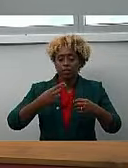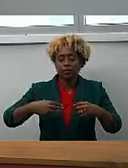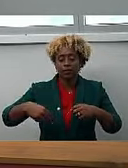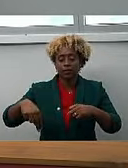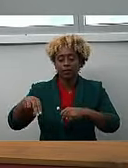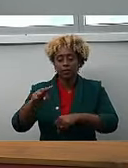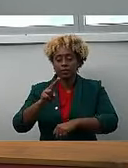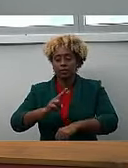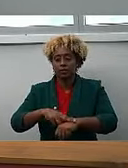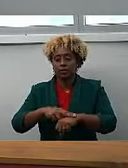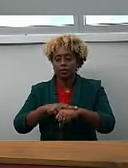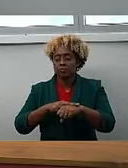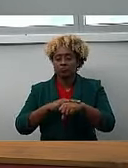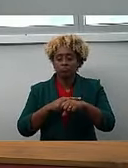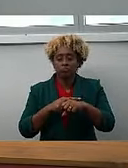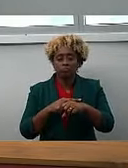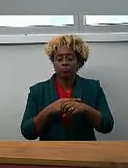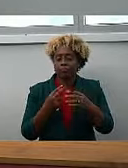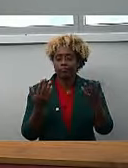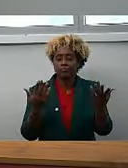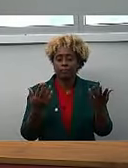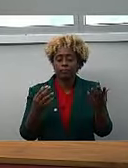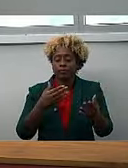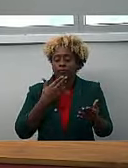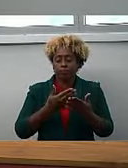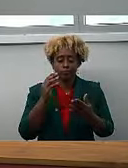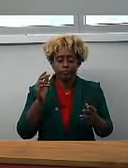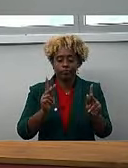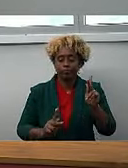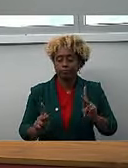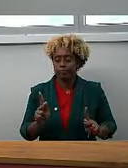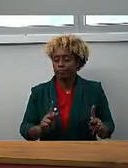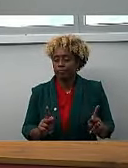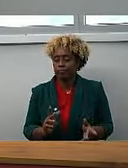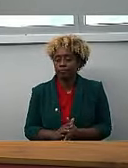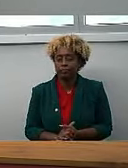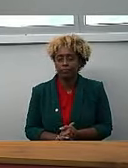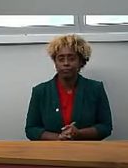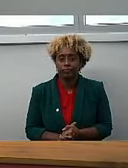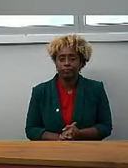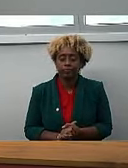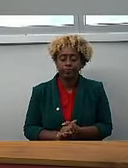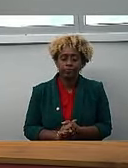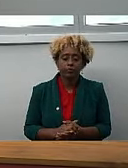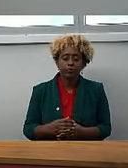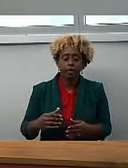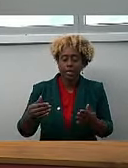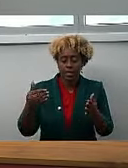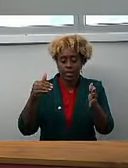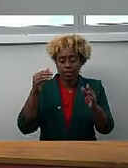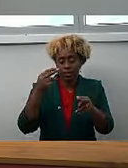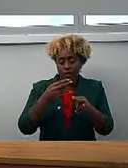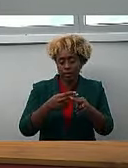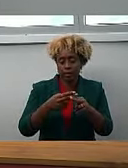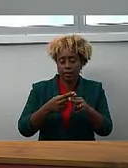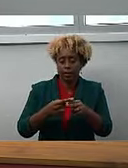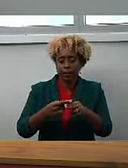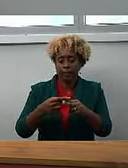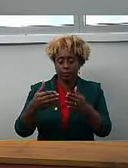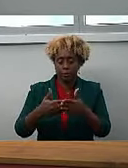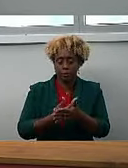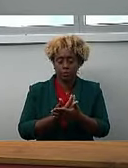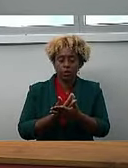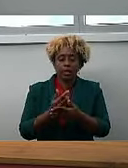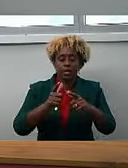Fourth, the renaming of our national landmarks. And fifth, the introduction and teaching